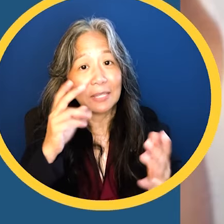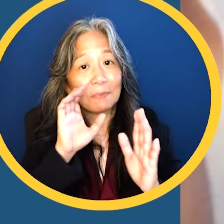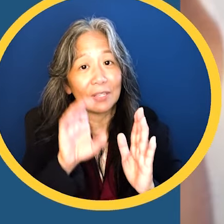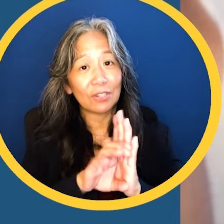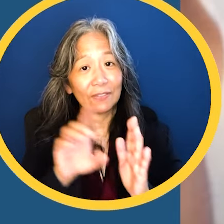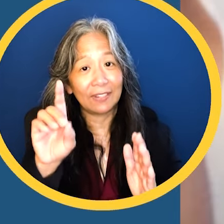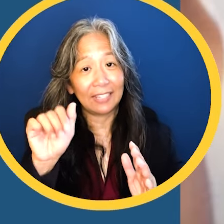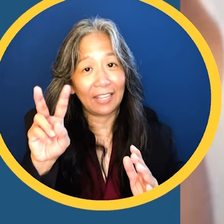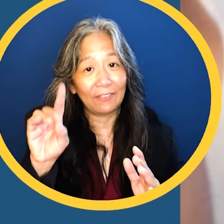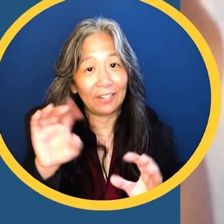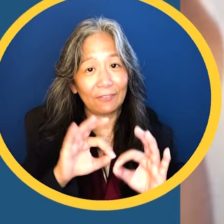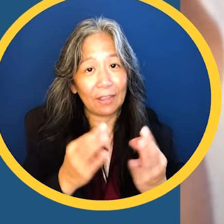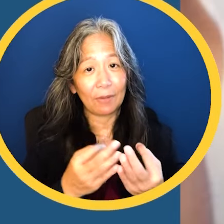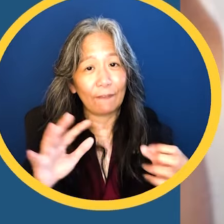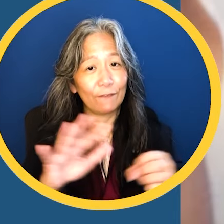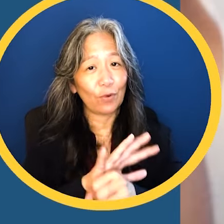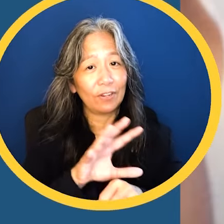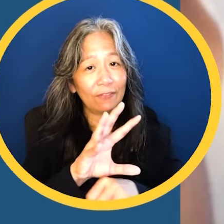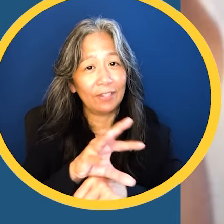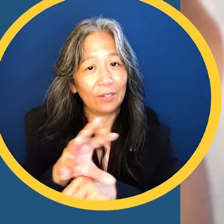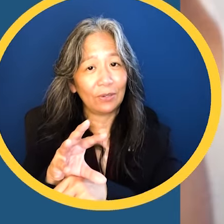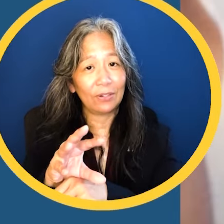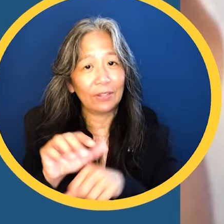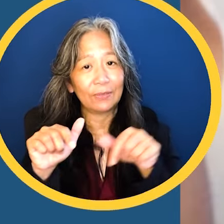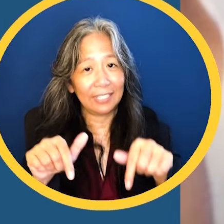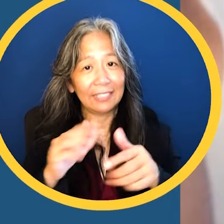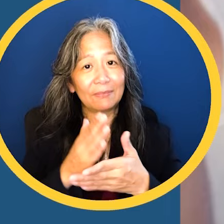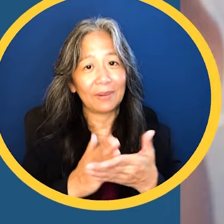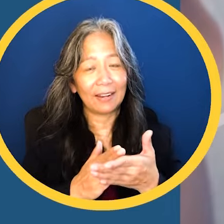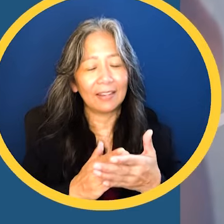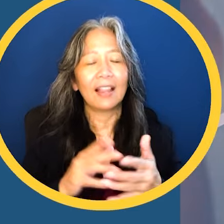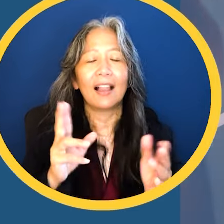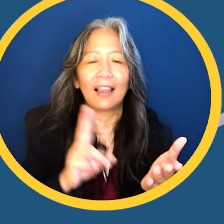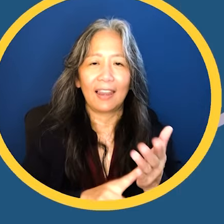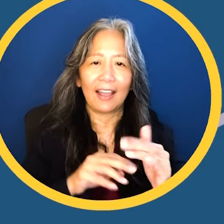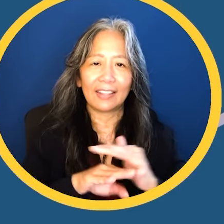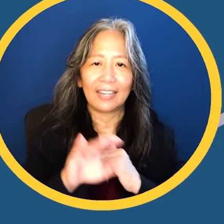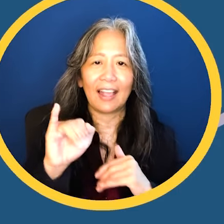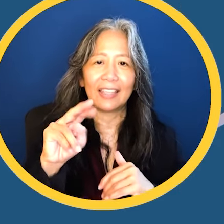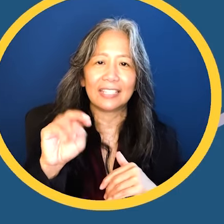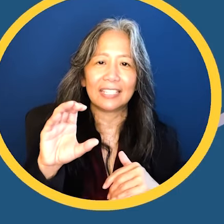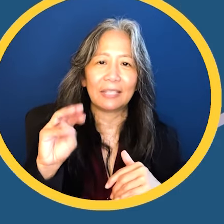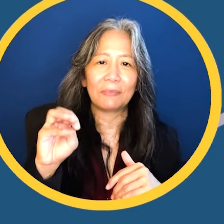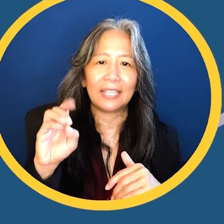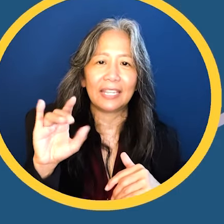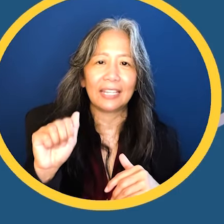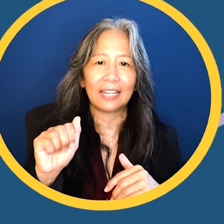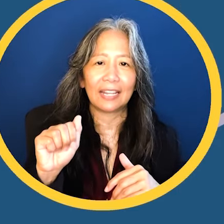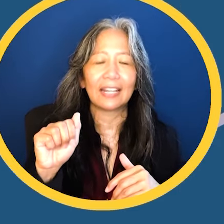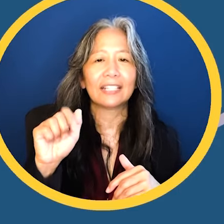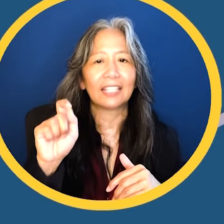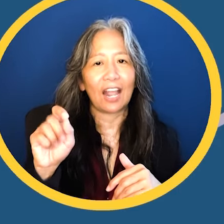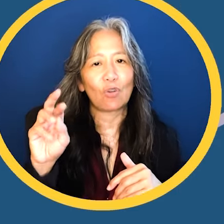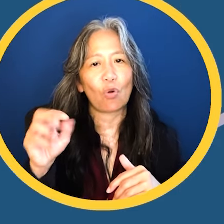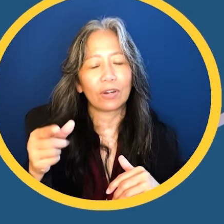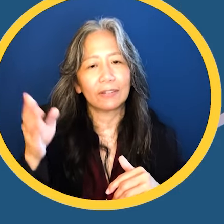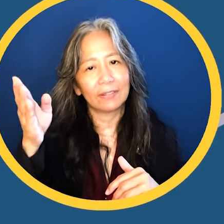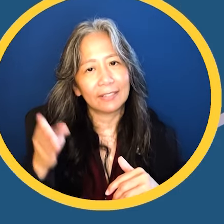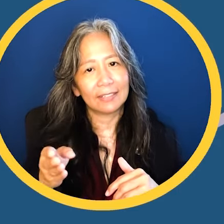you'd like to see photos of the David family and the full video interview of this episode, log on to